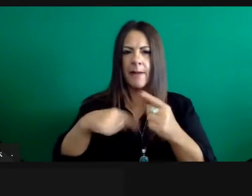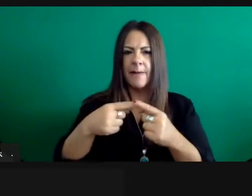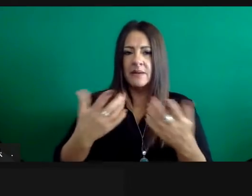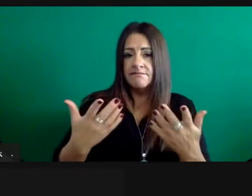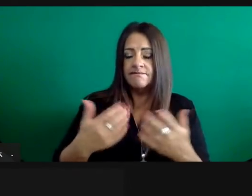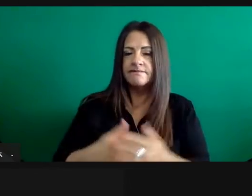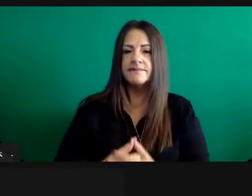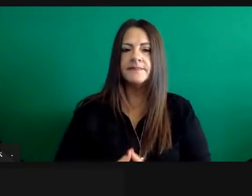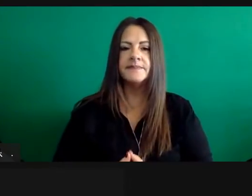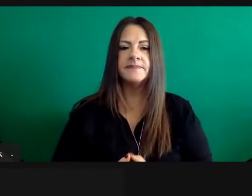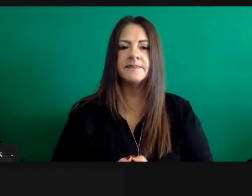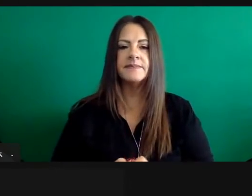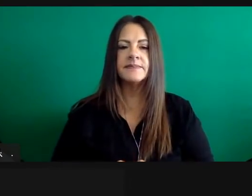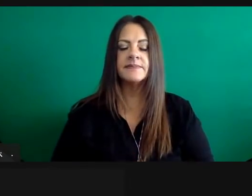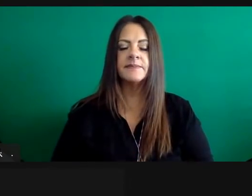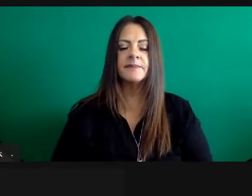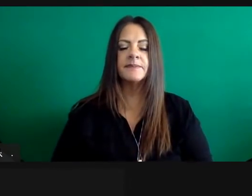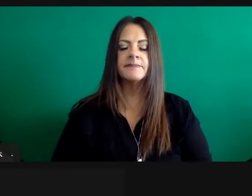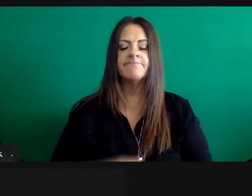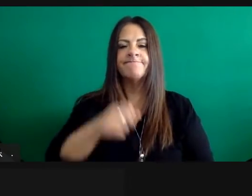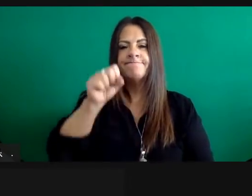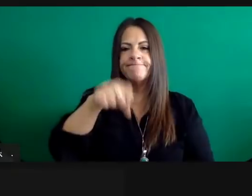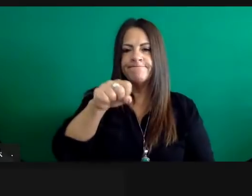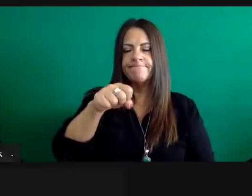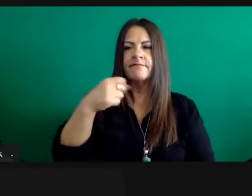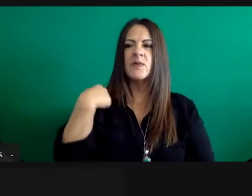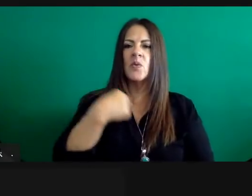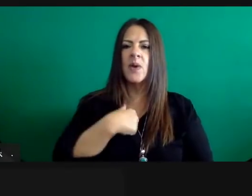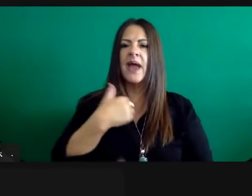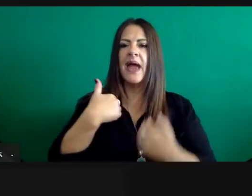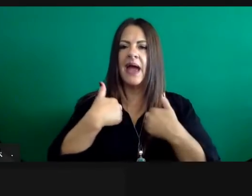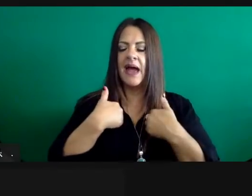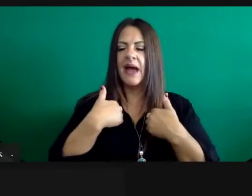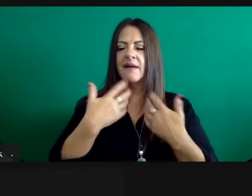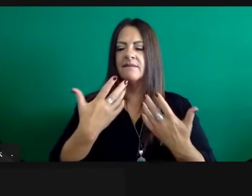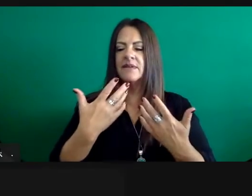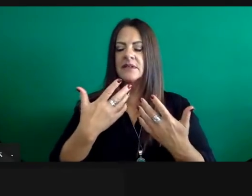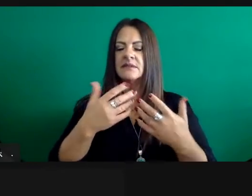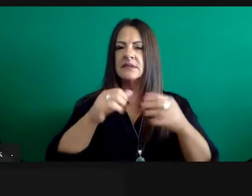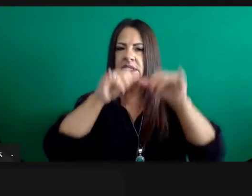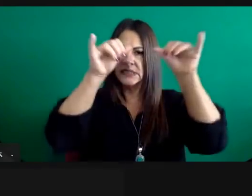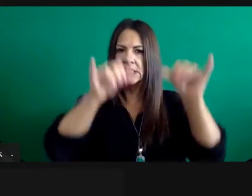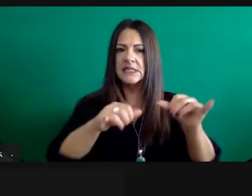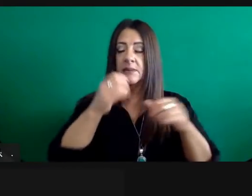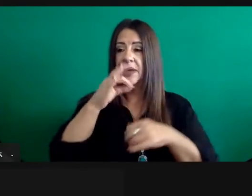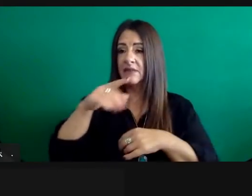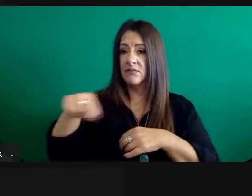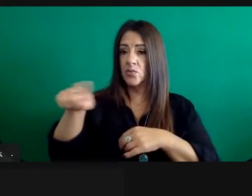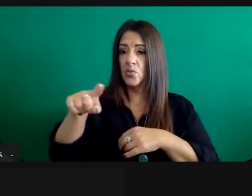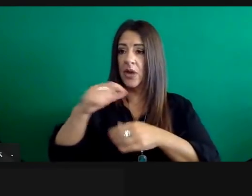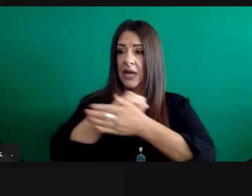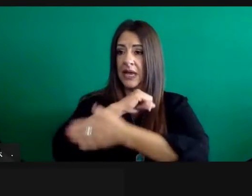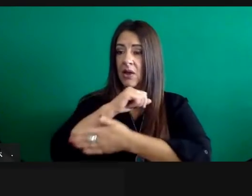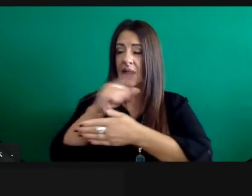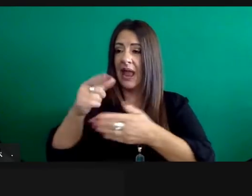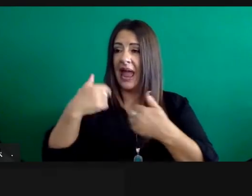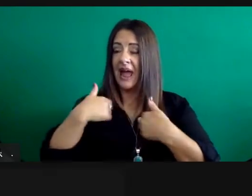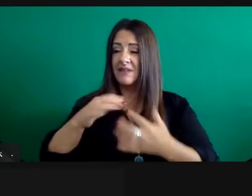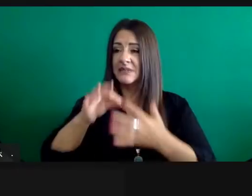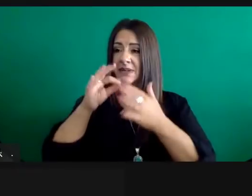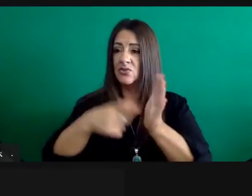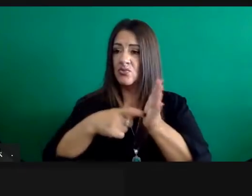Yeah, we have a very tried and true system for counties to make requests through, so hospitals